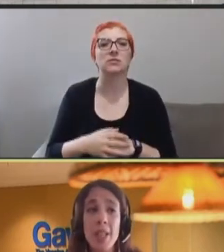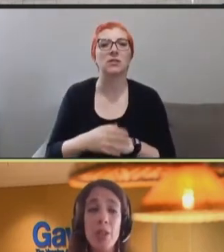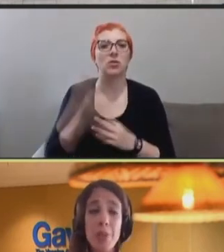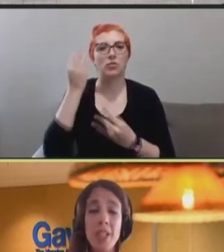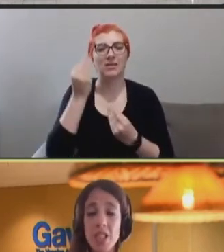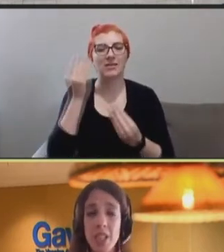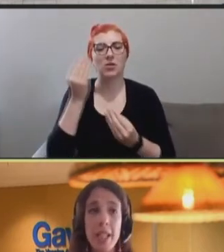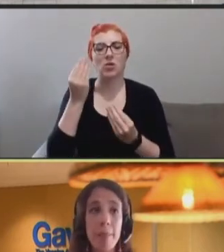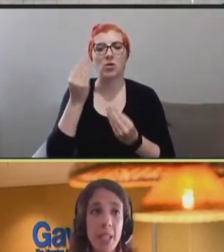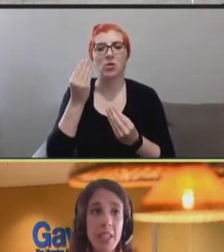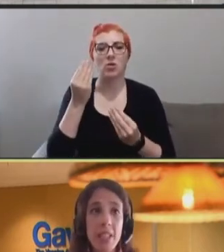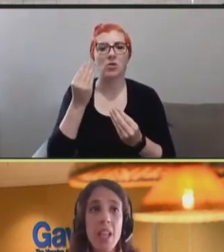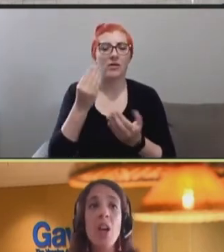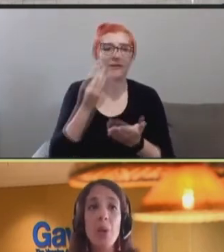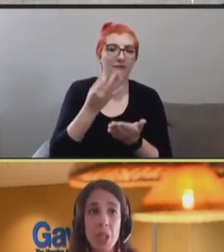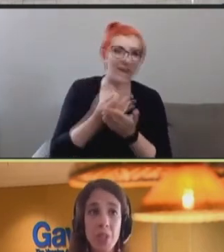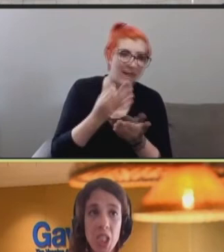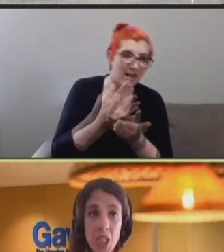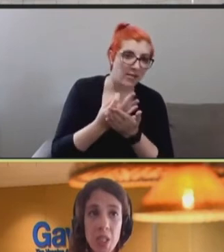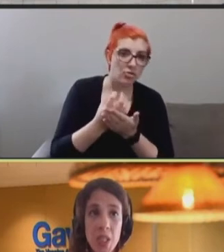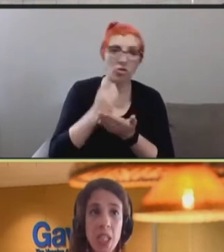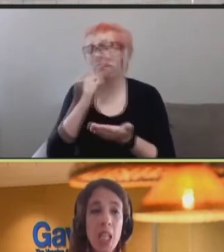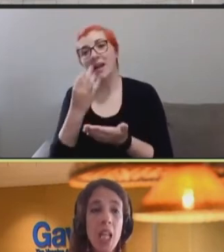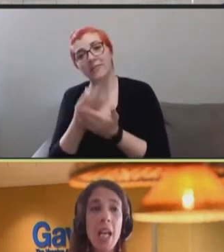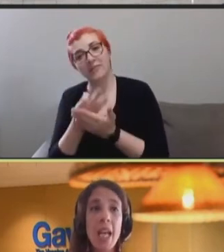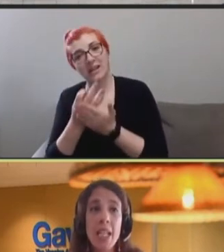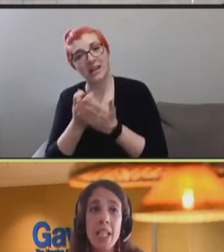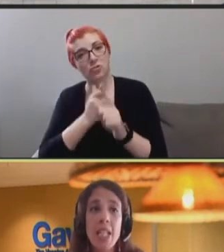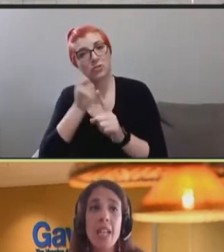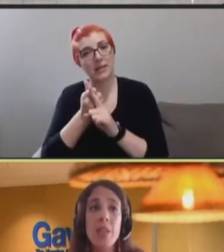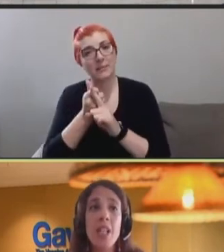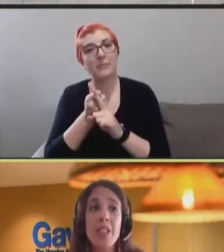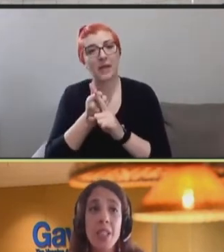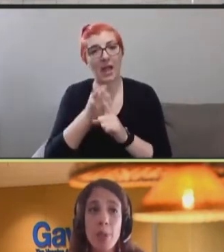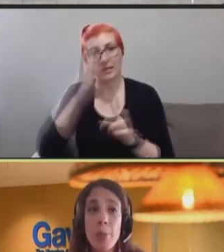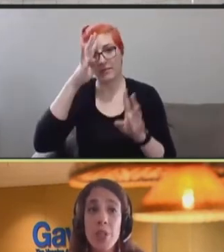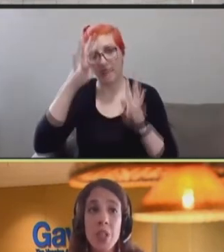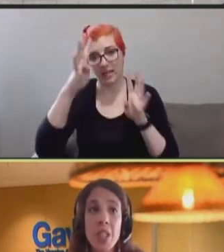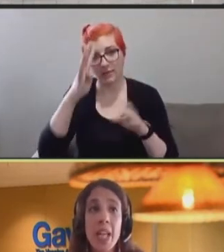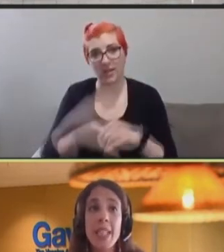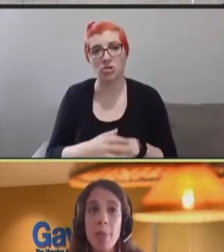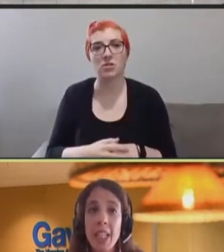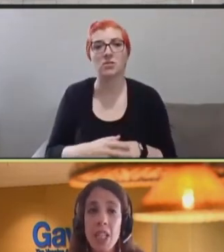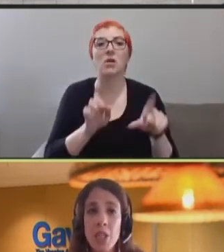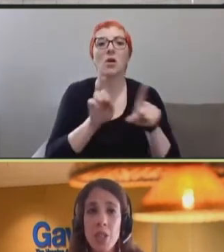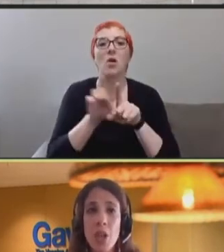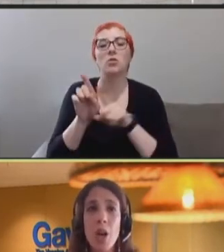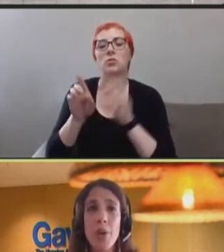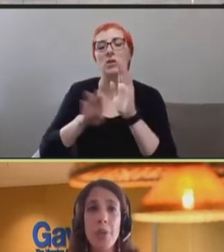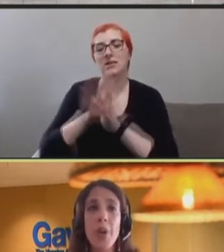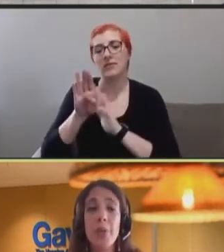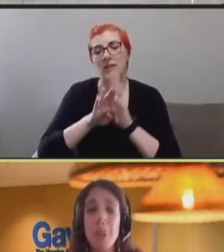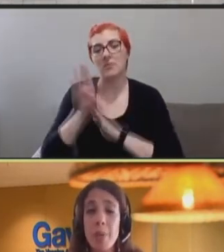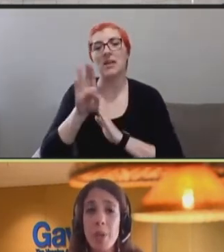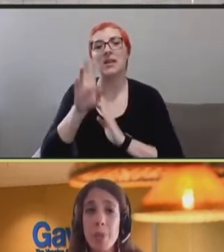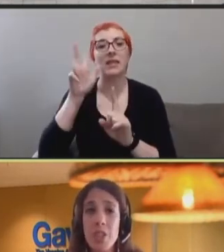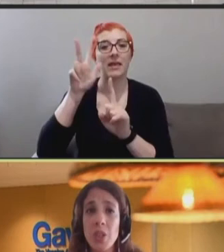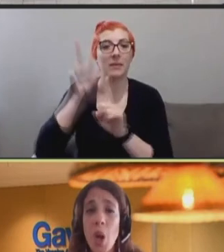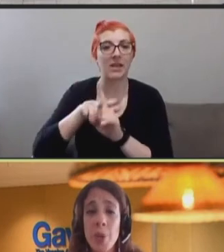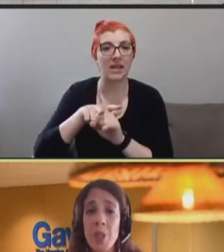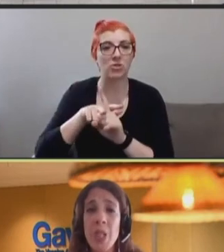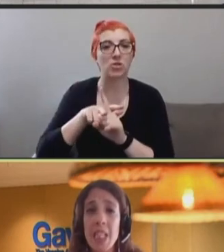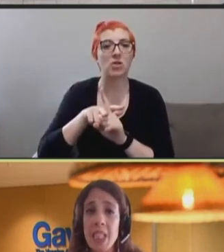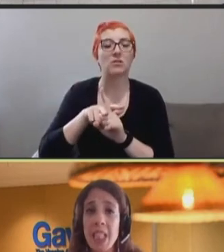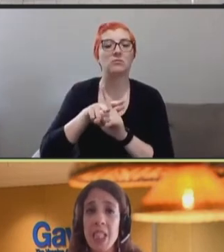financial and non-financial impact of innovations. And as well, the development and the application of a framework based